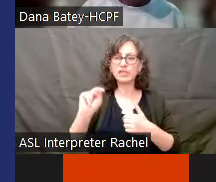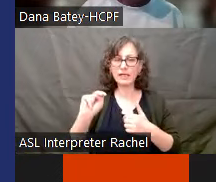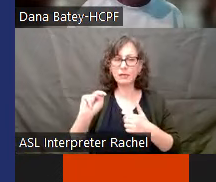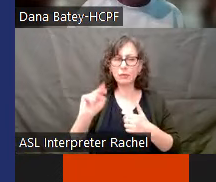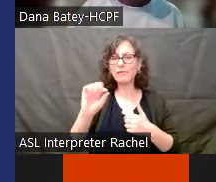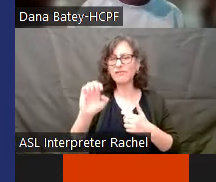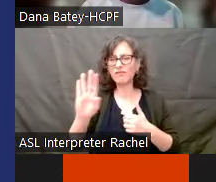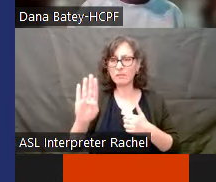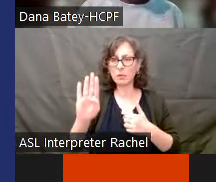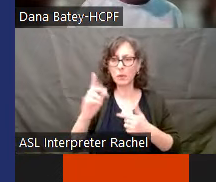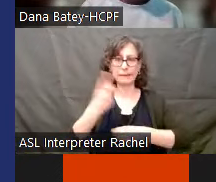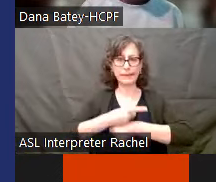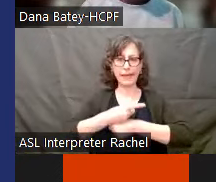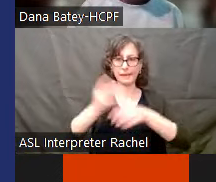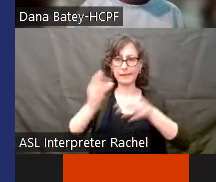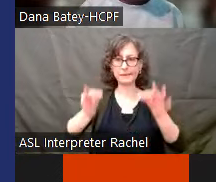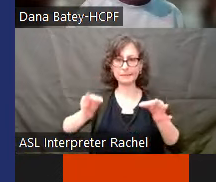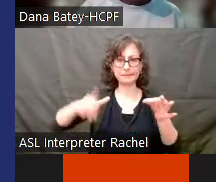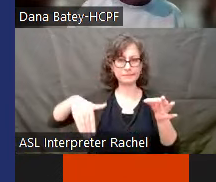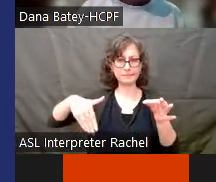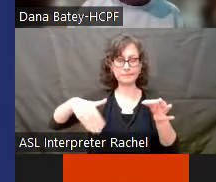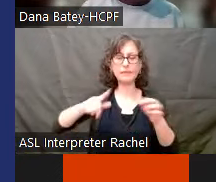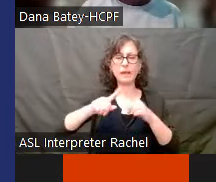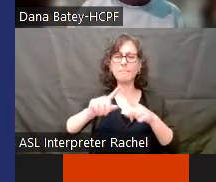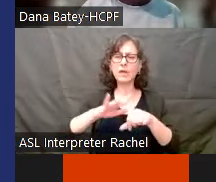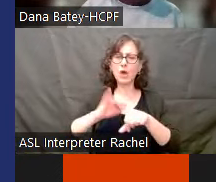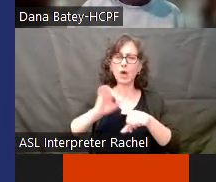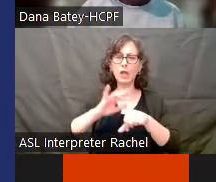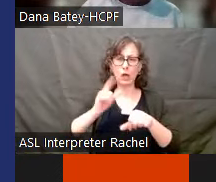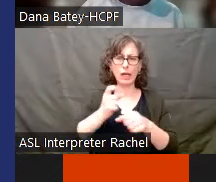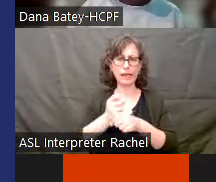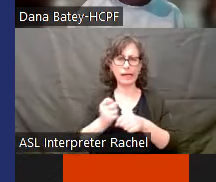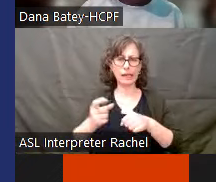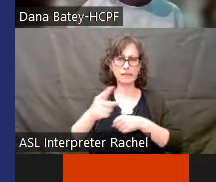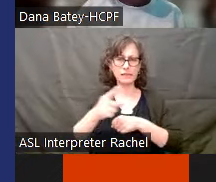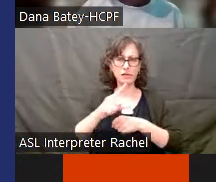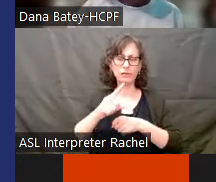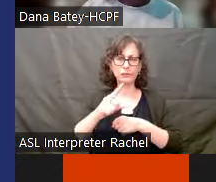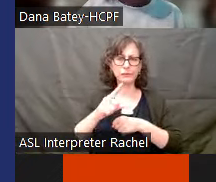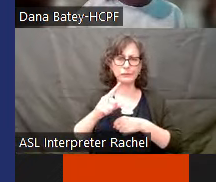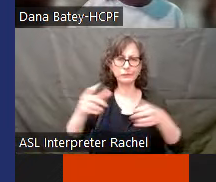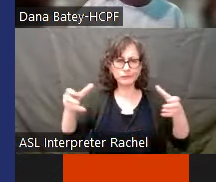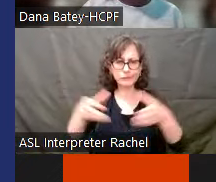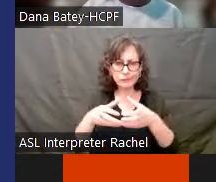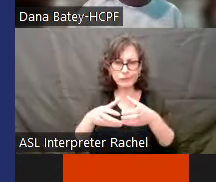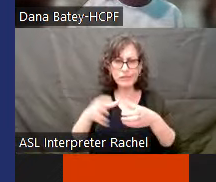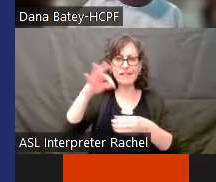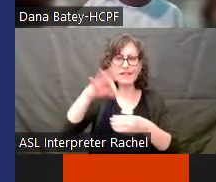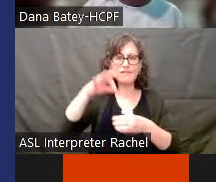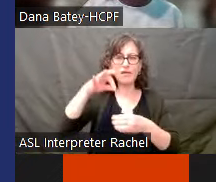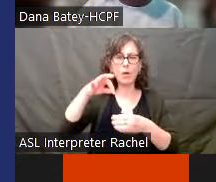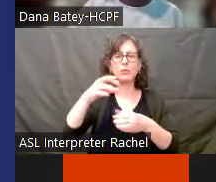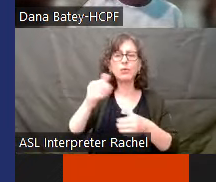date together for that, but we'll come back in early 2024 and we will vote on which